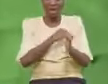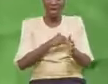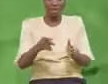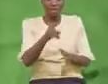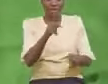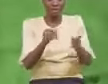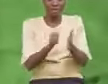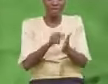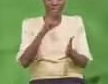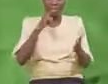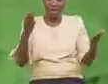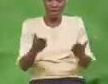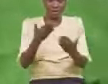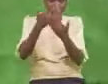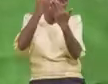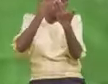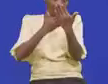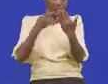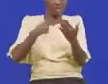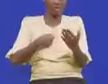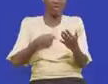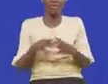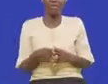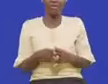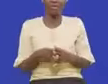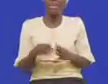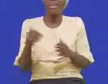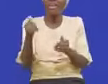Ameyo le kame, ameyo le nkunye mea.